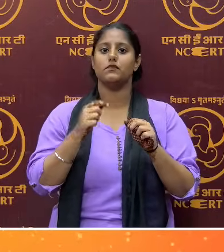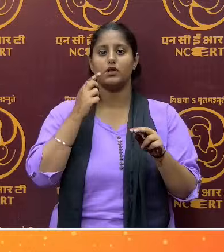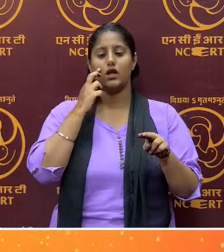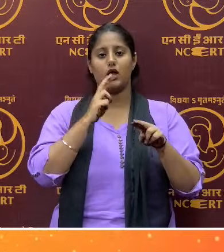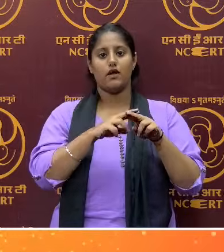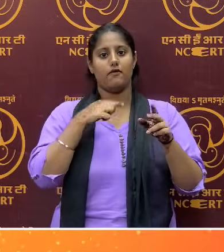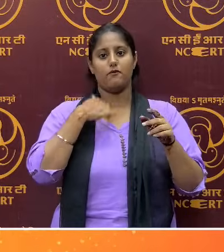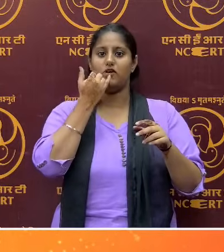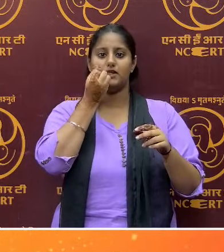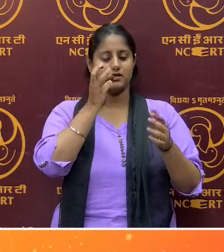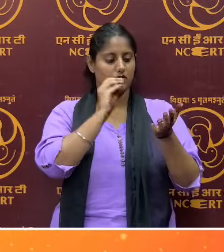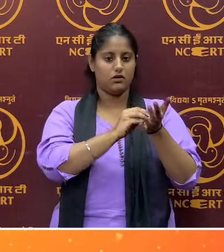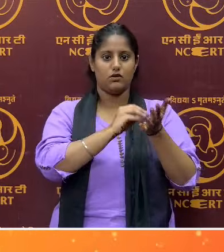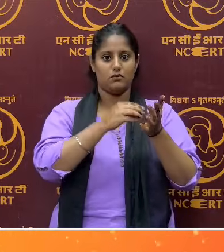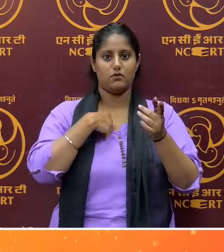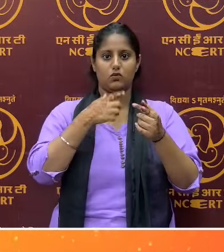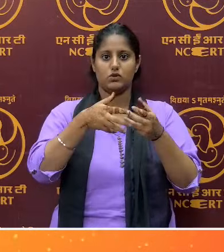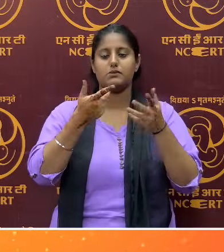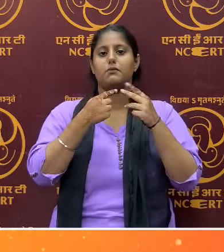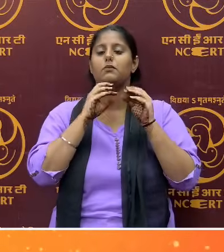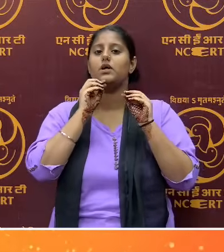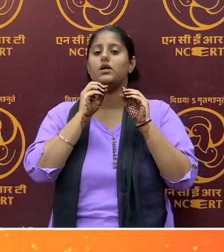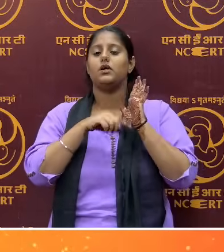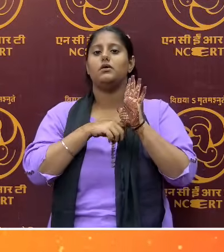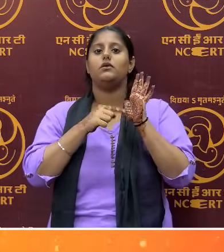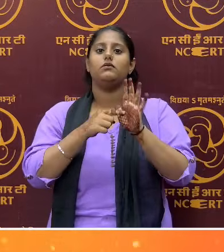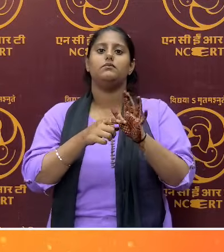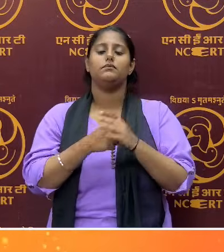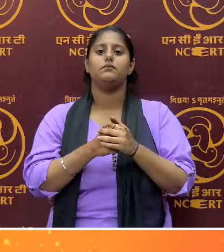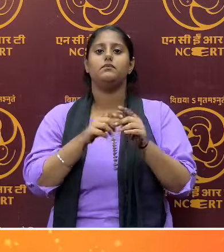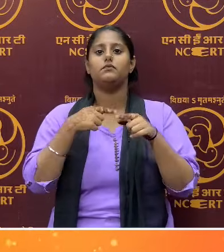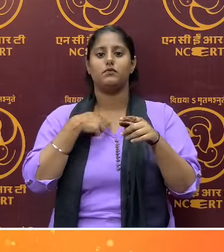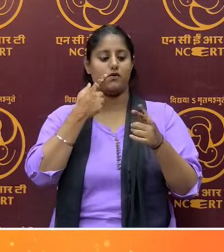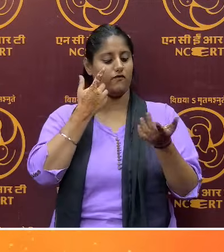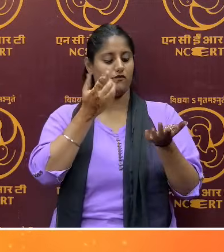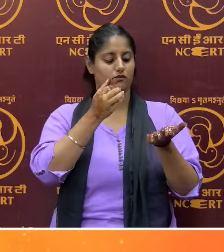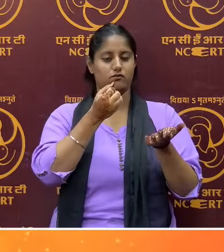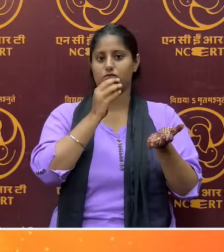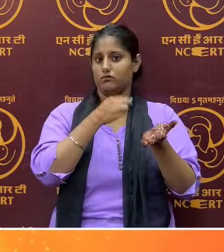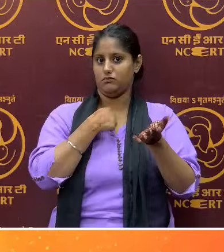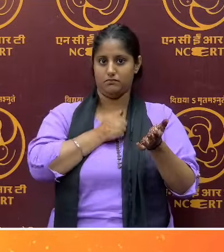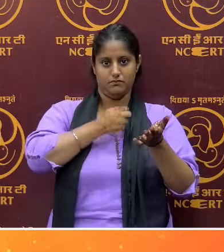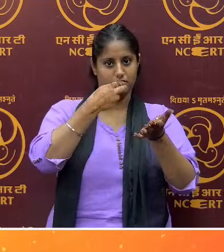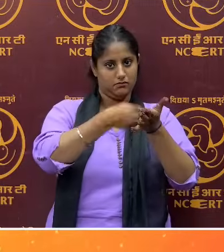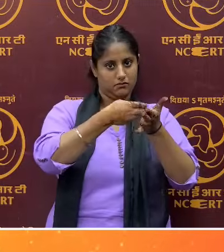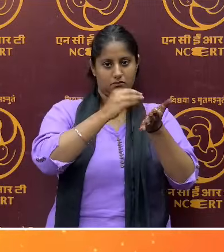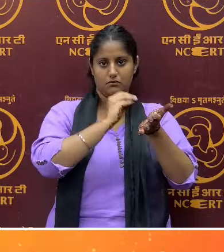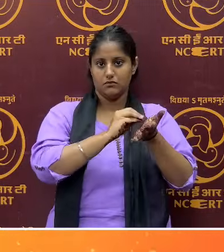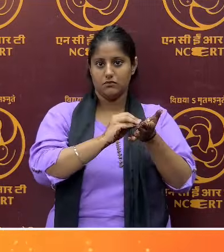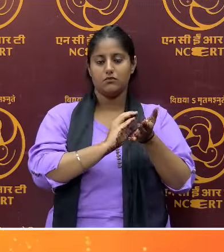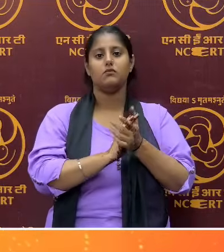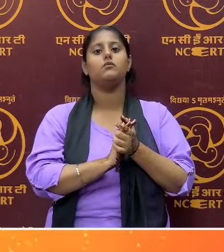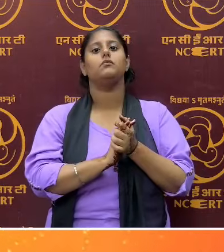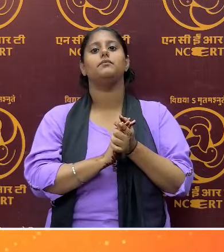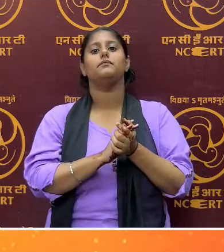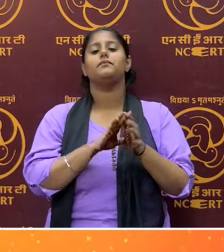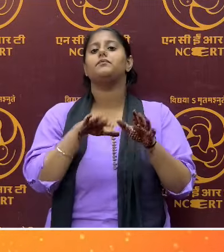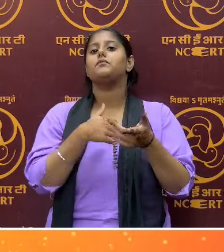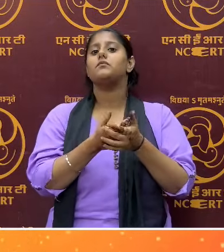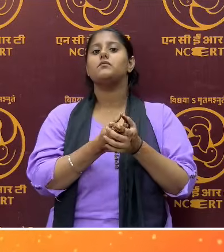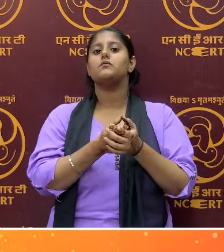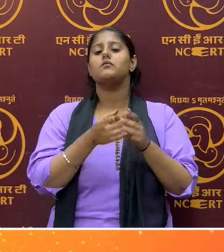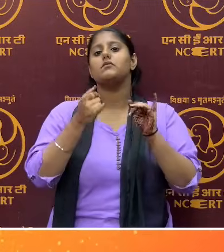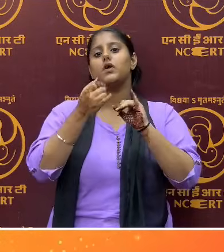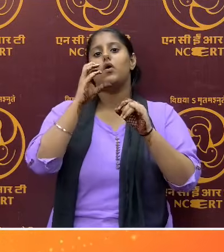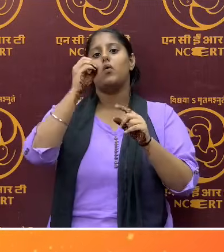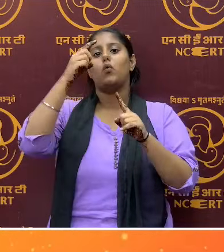will select pinless authentication and I consent to use term and use. Then I click on sign in. Once I click on sign in, an